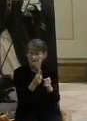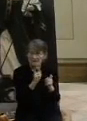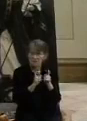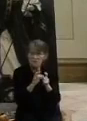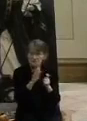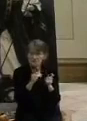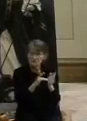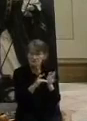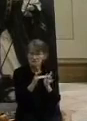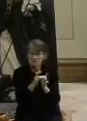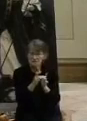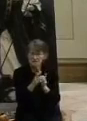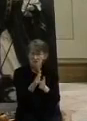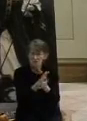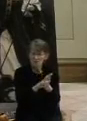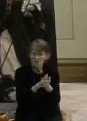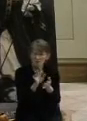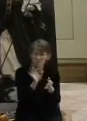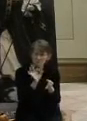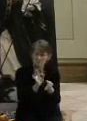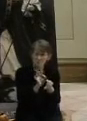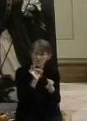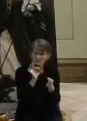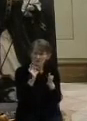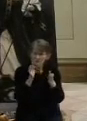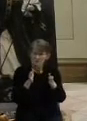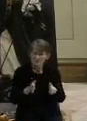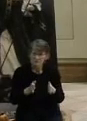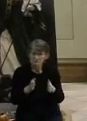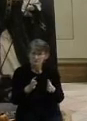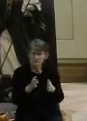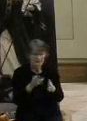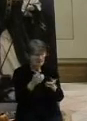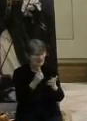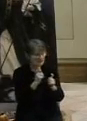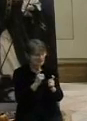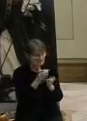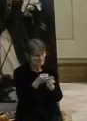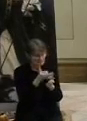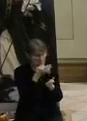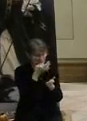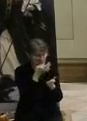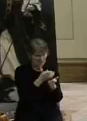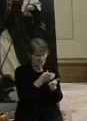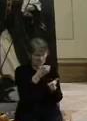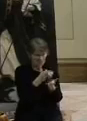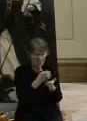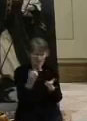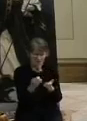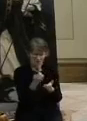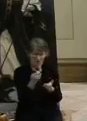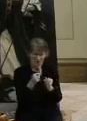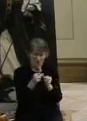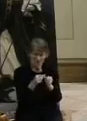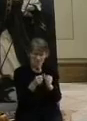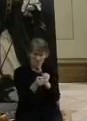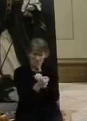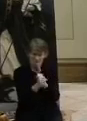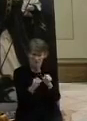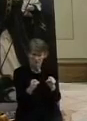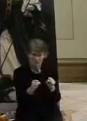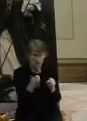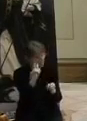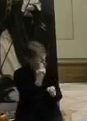victim, the holy bread of eternal life and the chalice of everlasting salvation. Be pleased to look upon